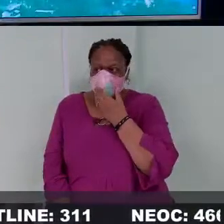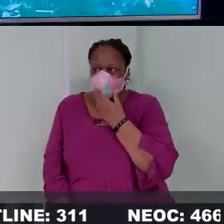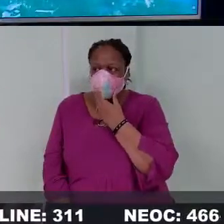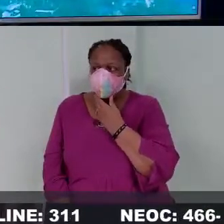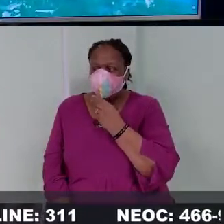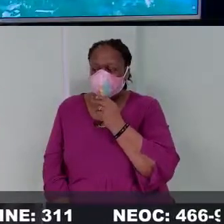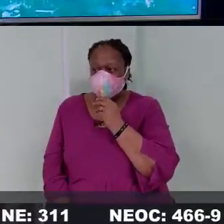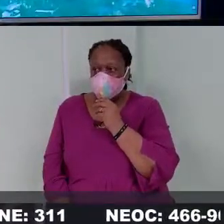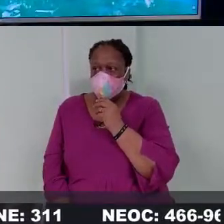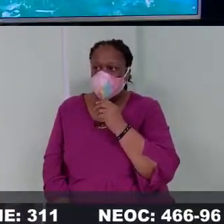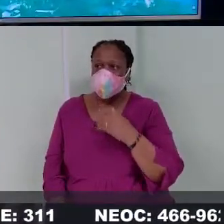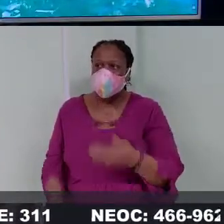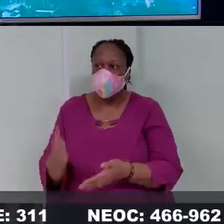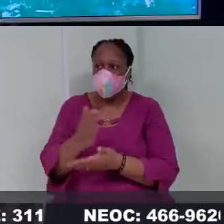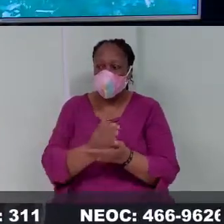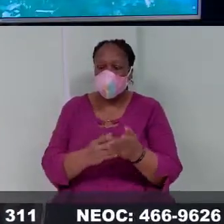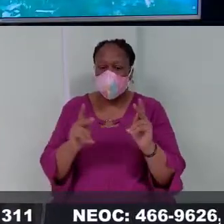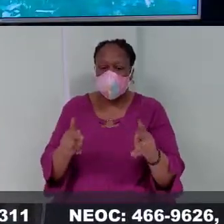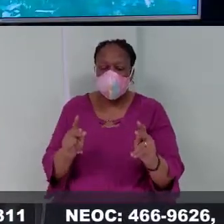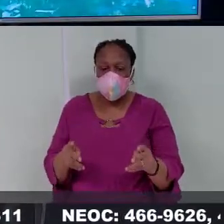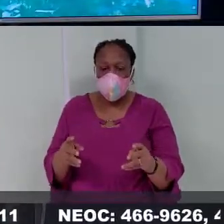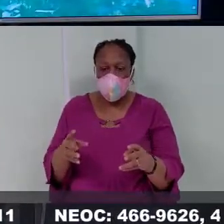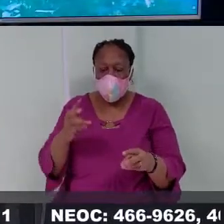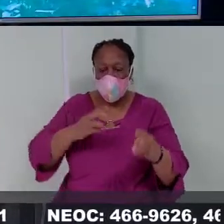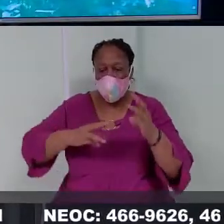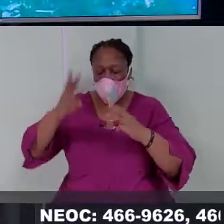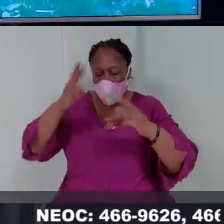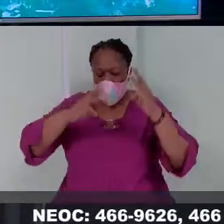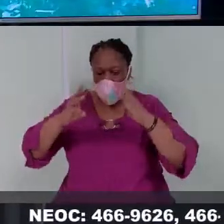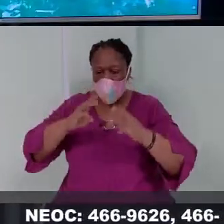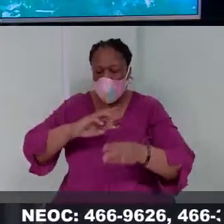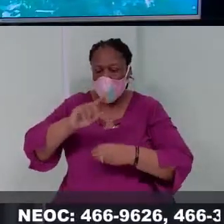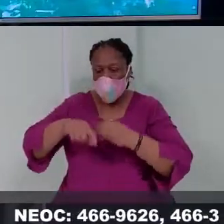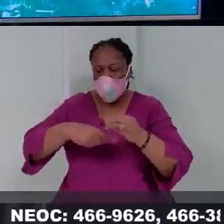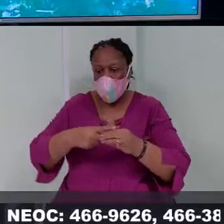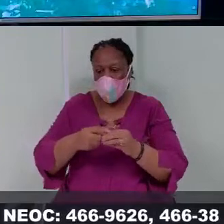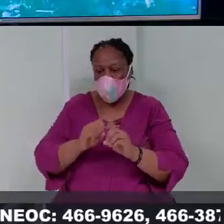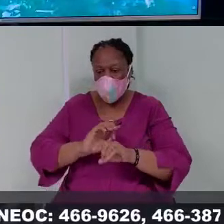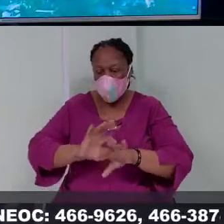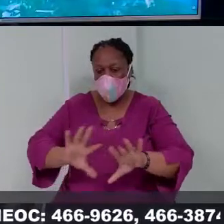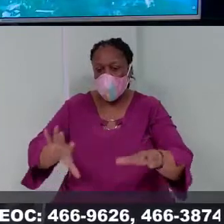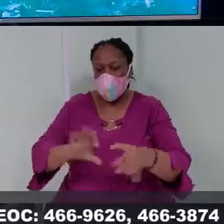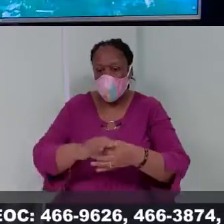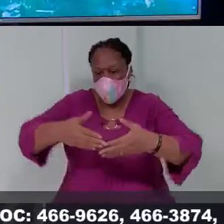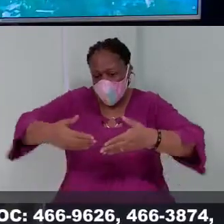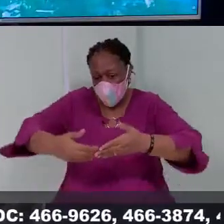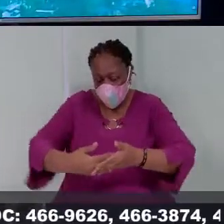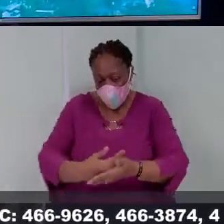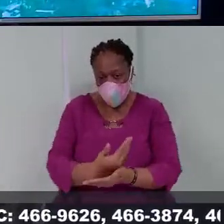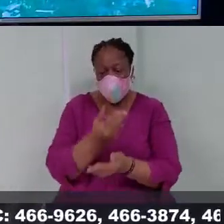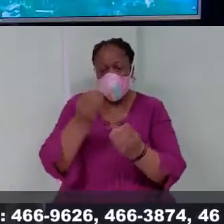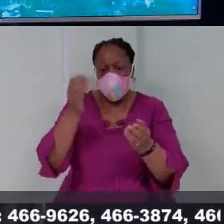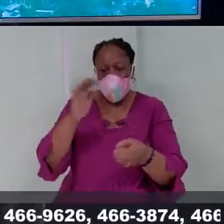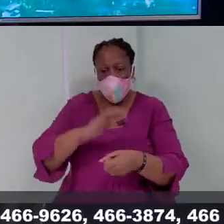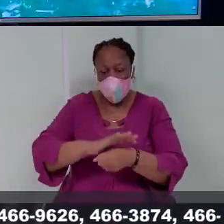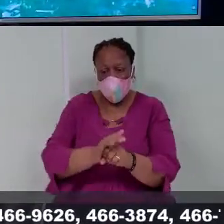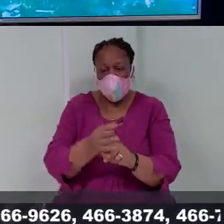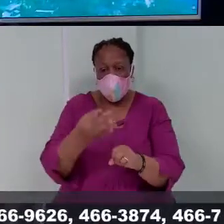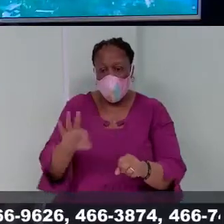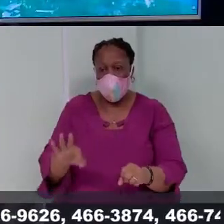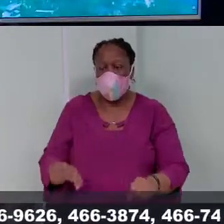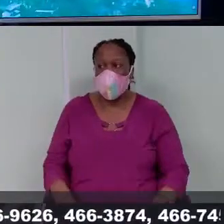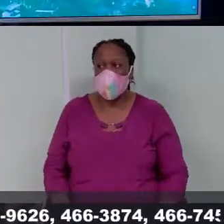There are concerns about the spread of the new variants, especially since they are currently present in